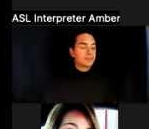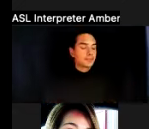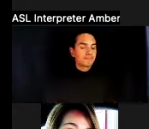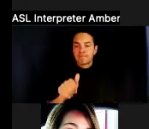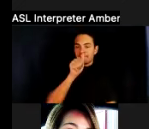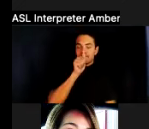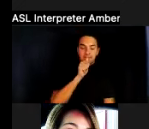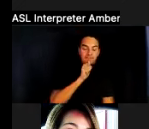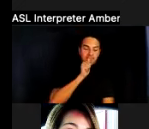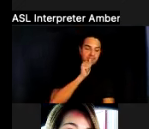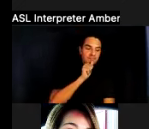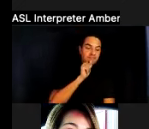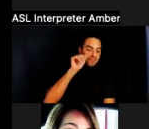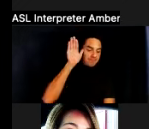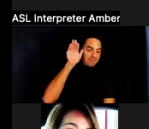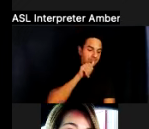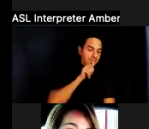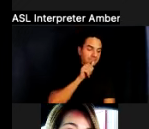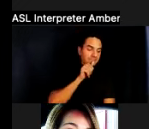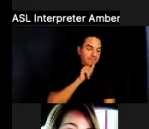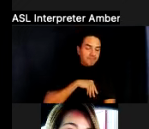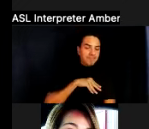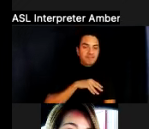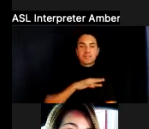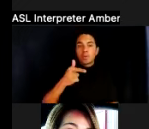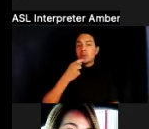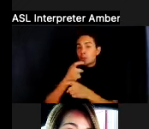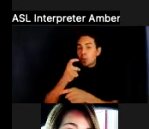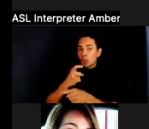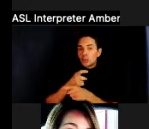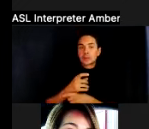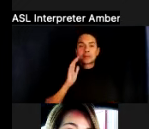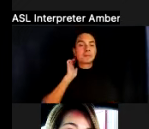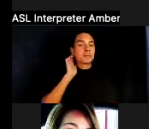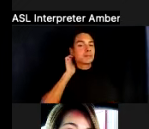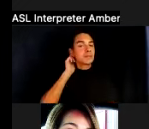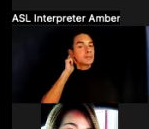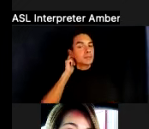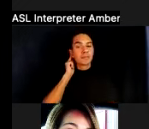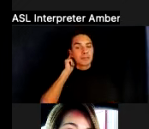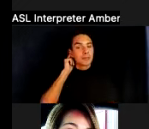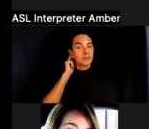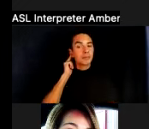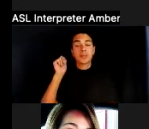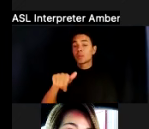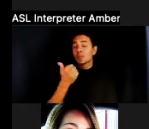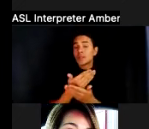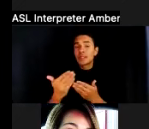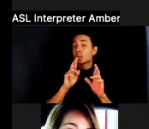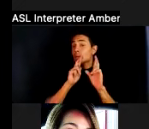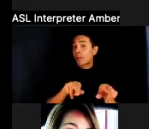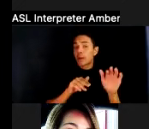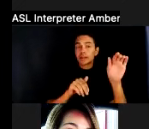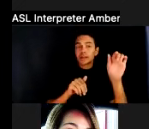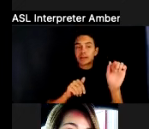it, or sort of jokes. And then another thing too that could be a response folks might have